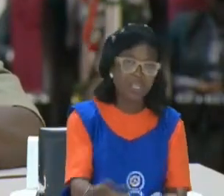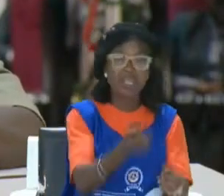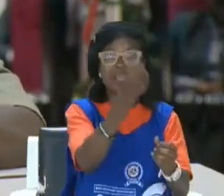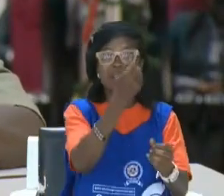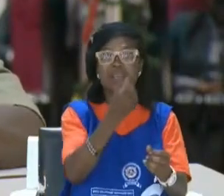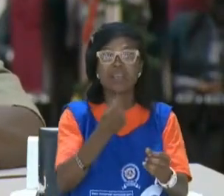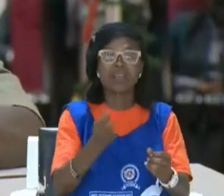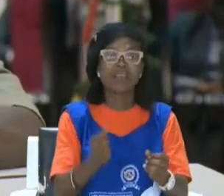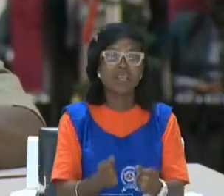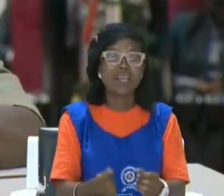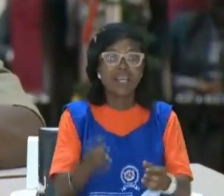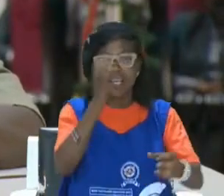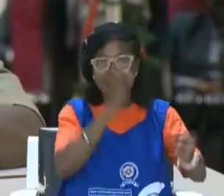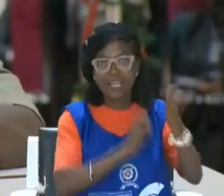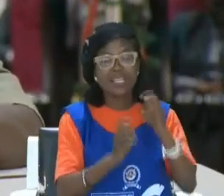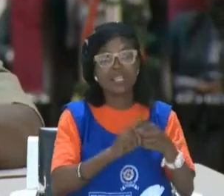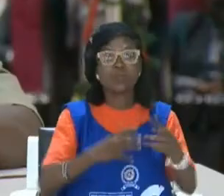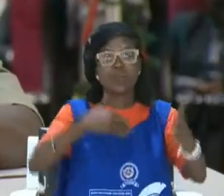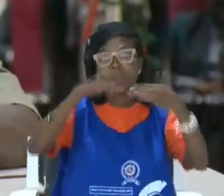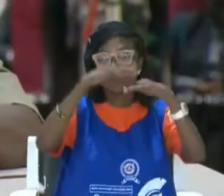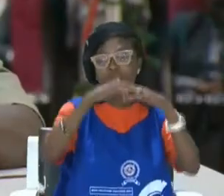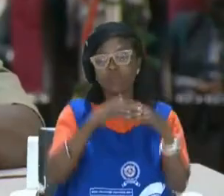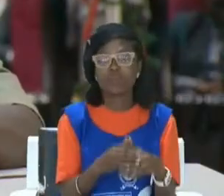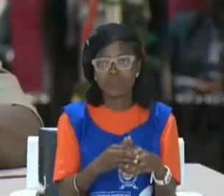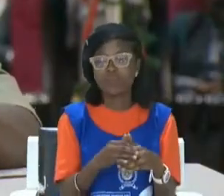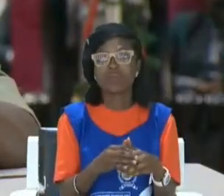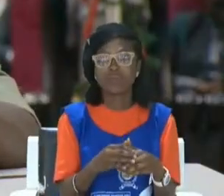and chariots of fire.